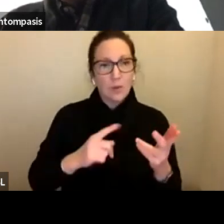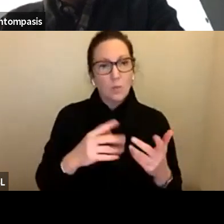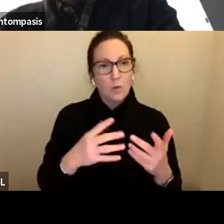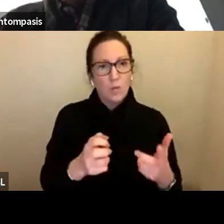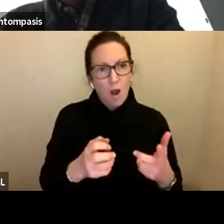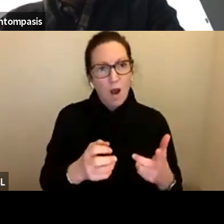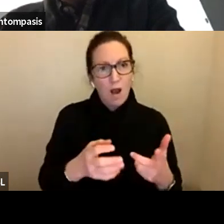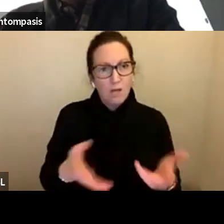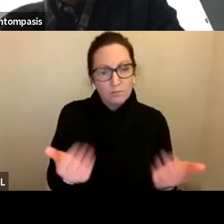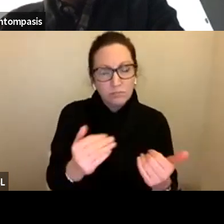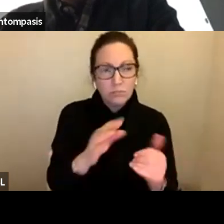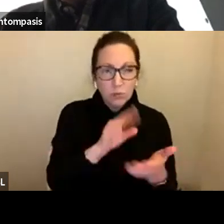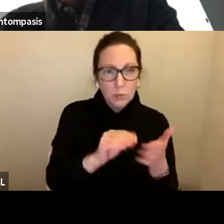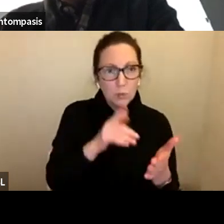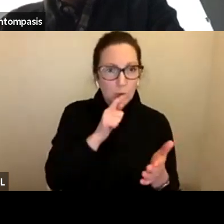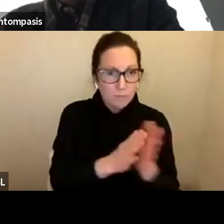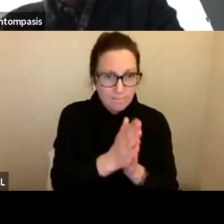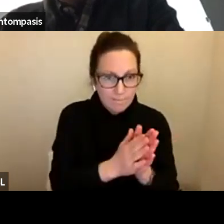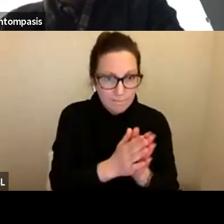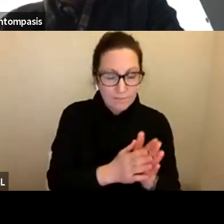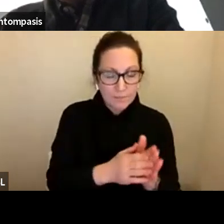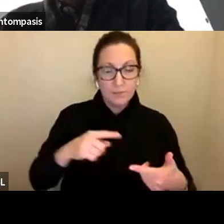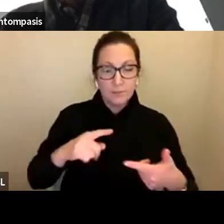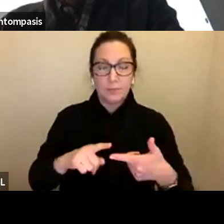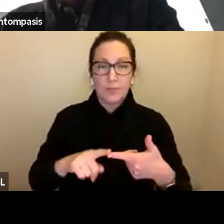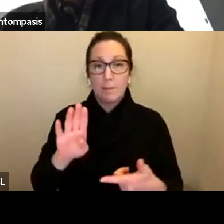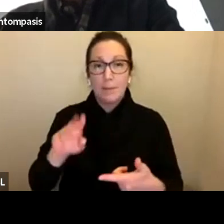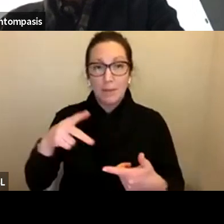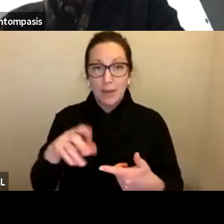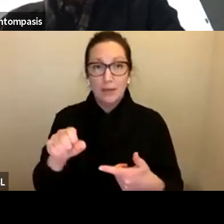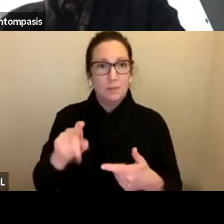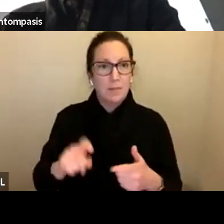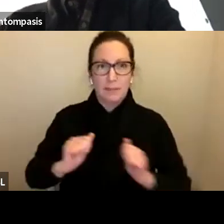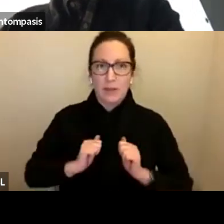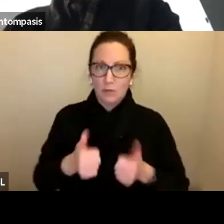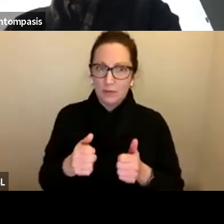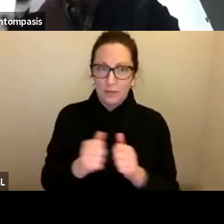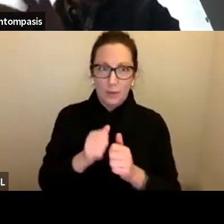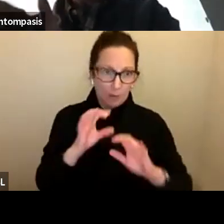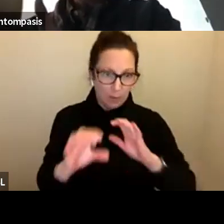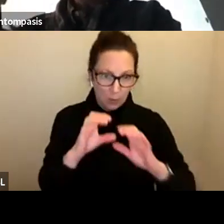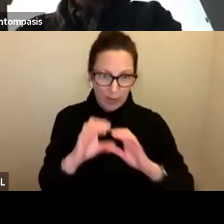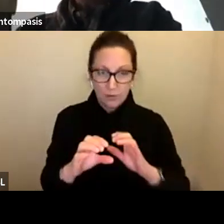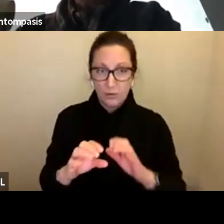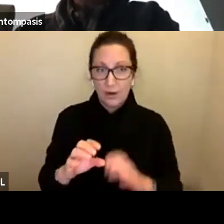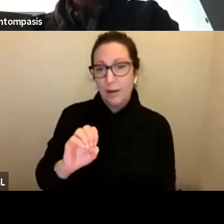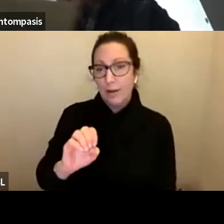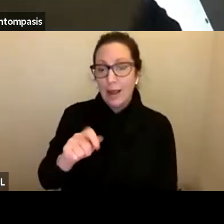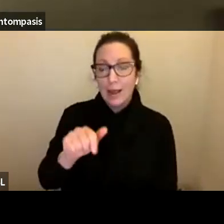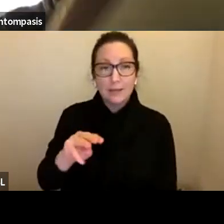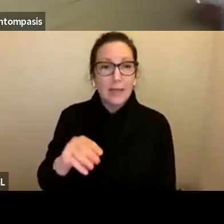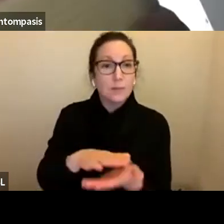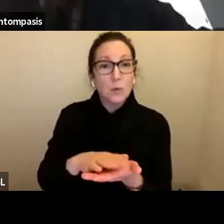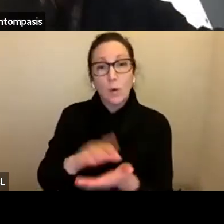put in the effort. Number two, BPS has to be aggressive with this communication. Consider an Exam School 101 session as a